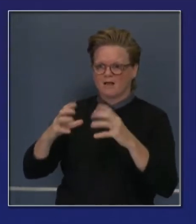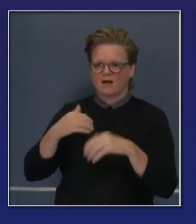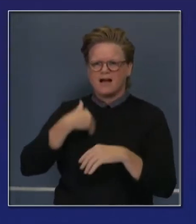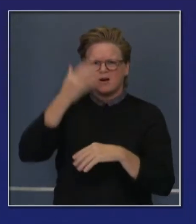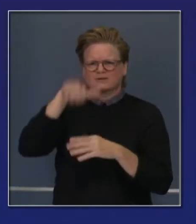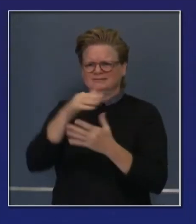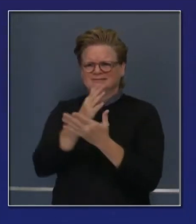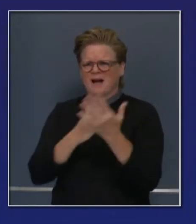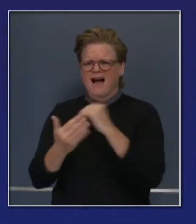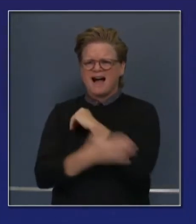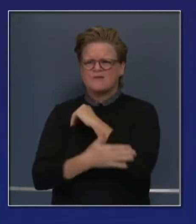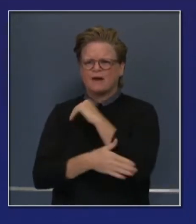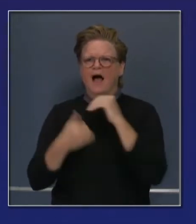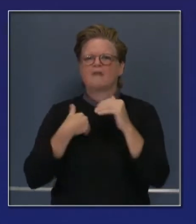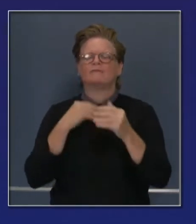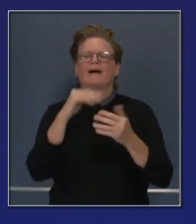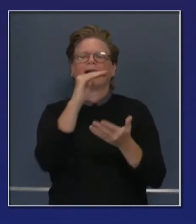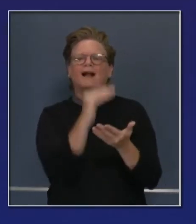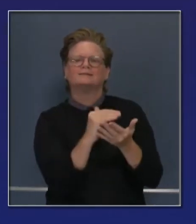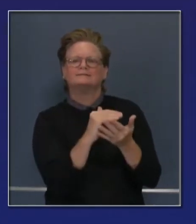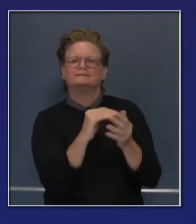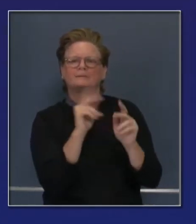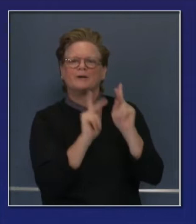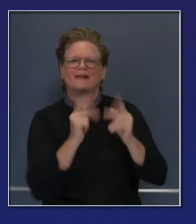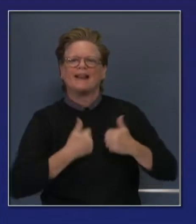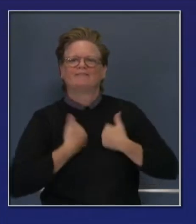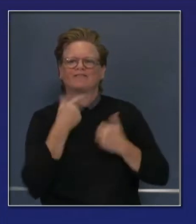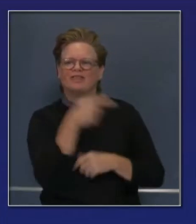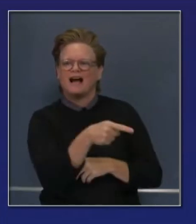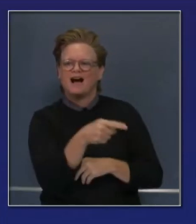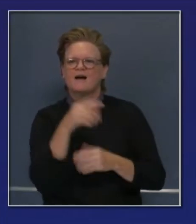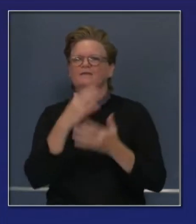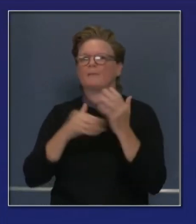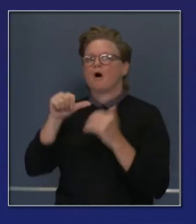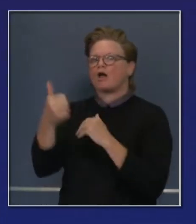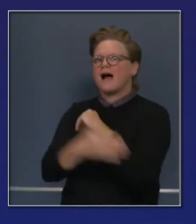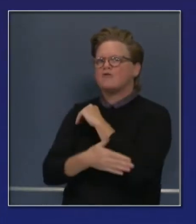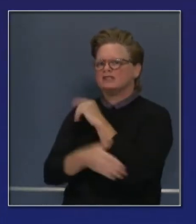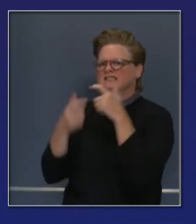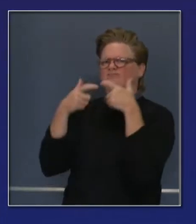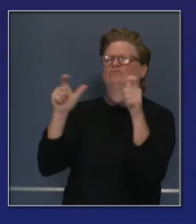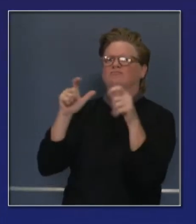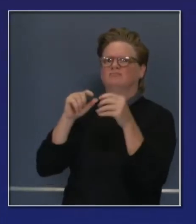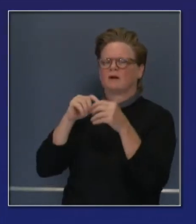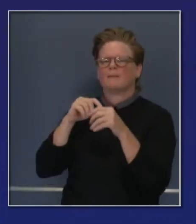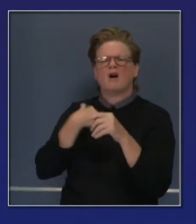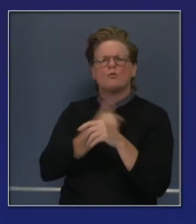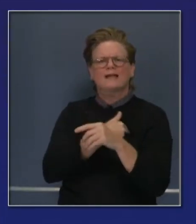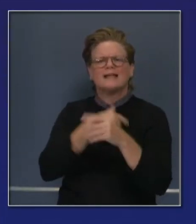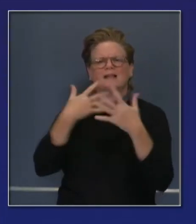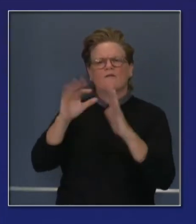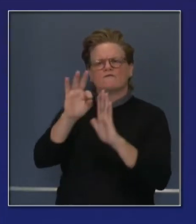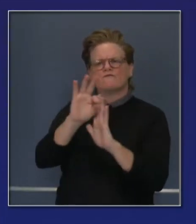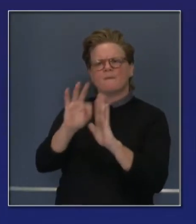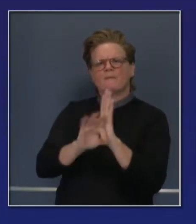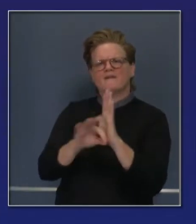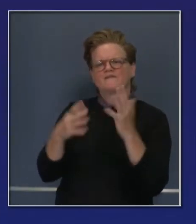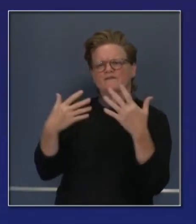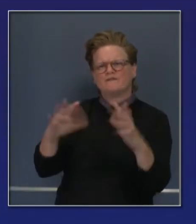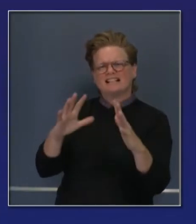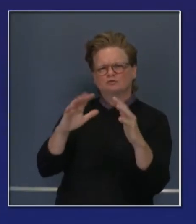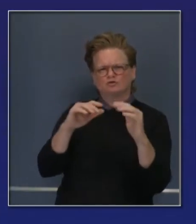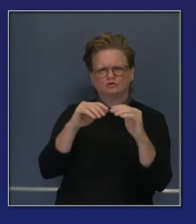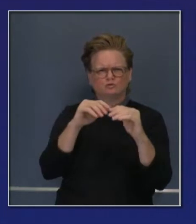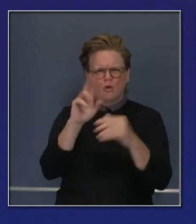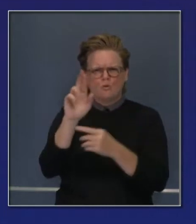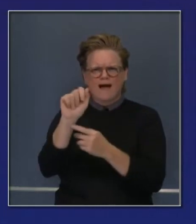that are more than 7 per 100,000 population, you would remain on that purple tiered list. Dr. Galley will come up in a